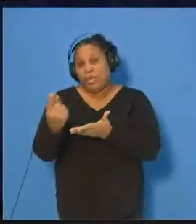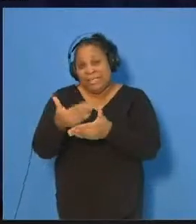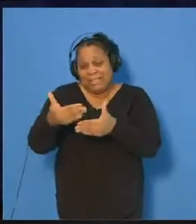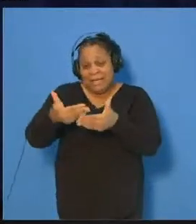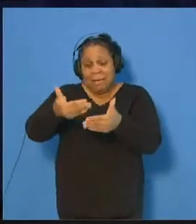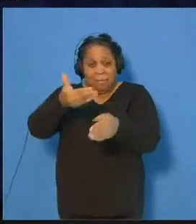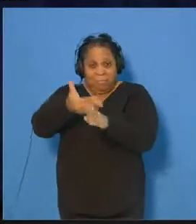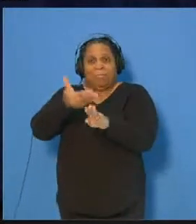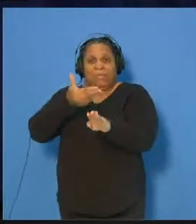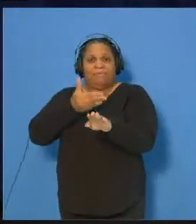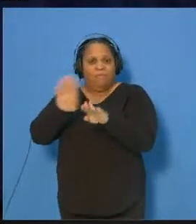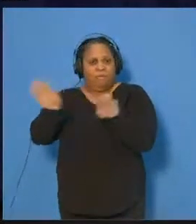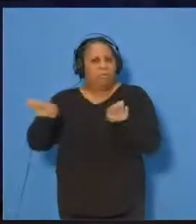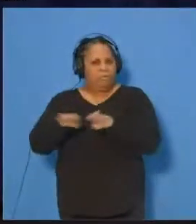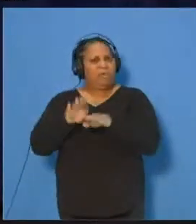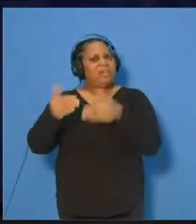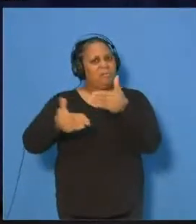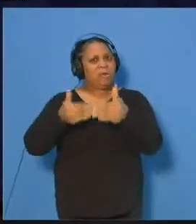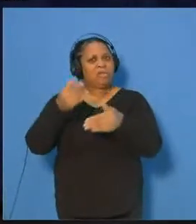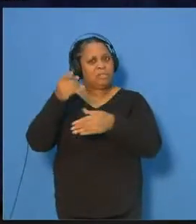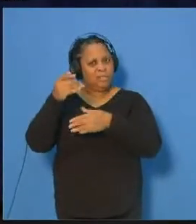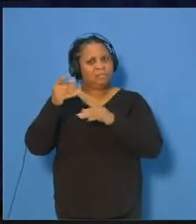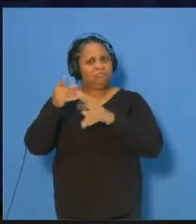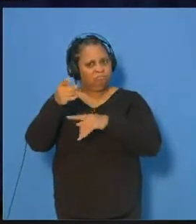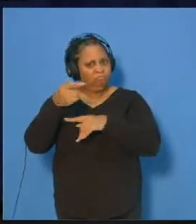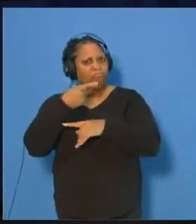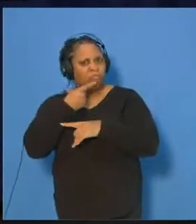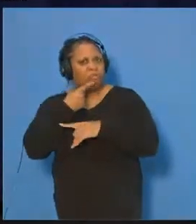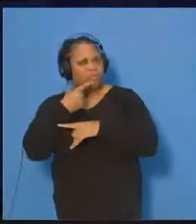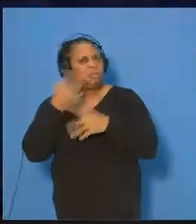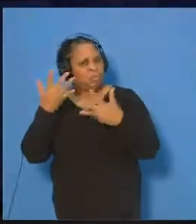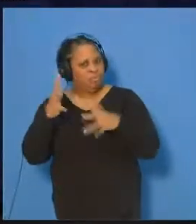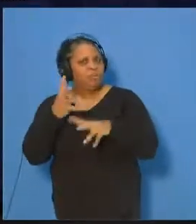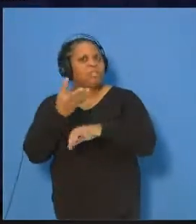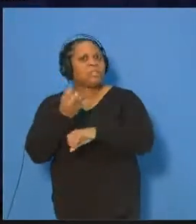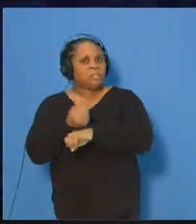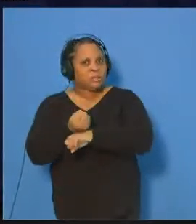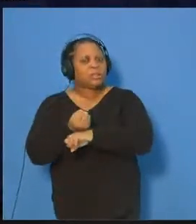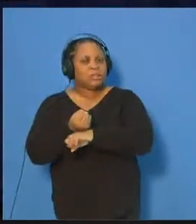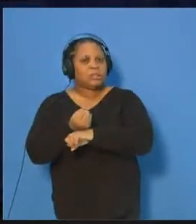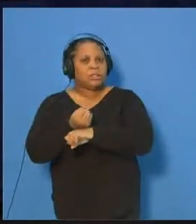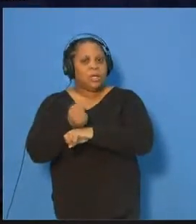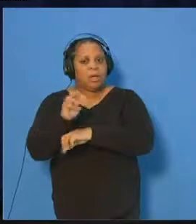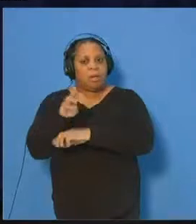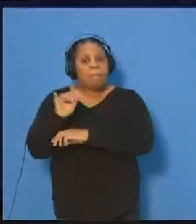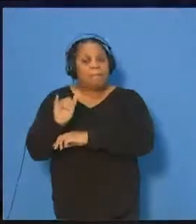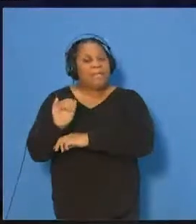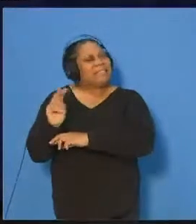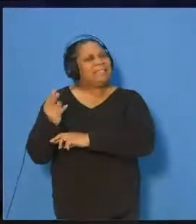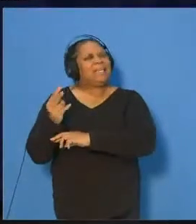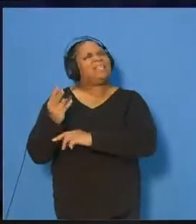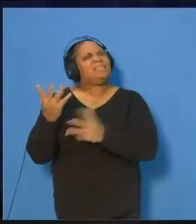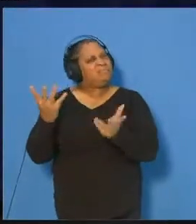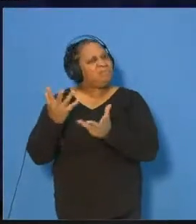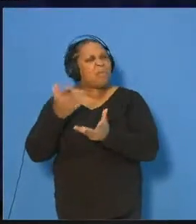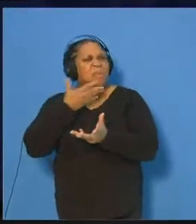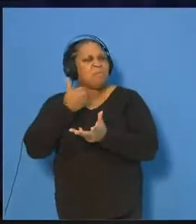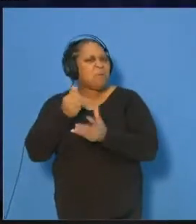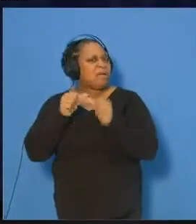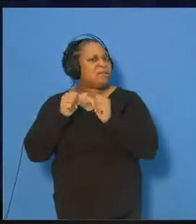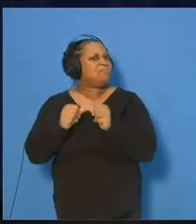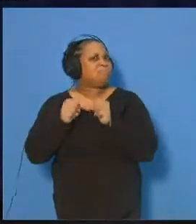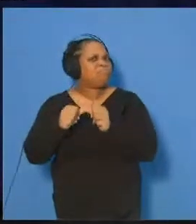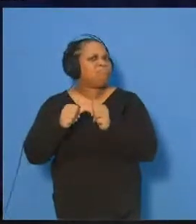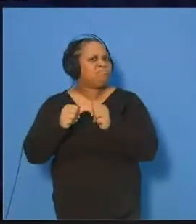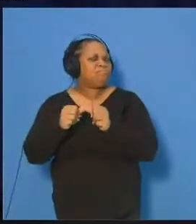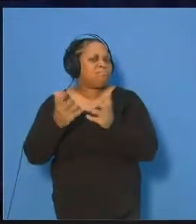process. You said quite definitively that we were coming out of shelter of place on May 2nd. Wouldn't it be better to continue to shelter in place